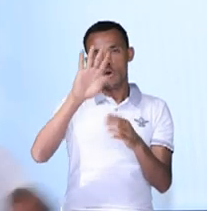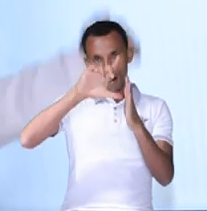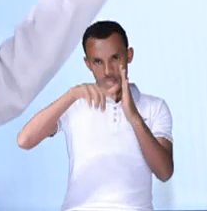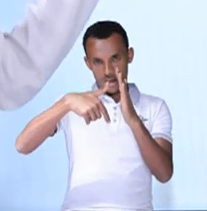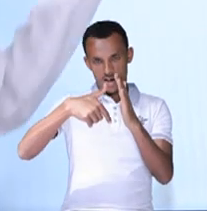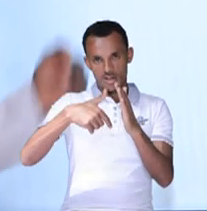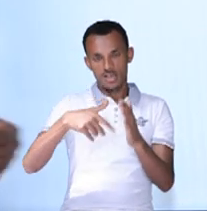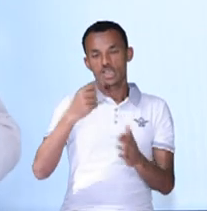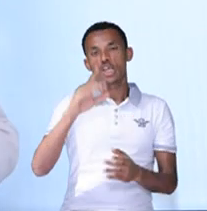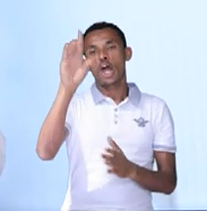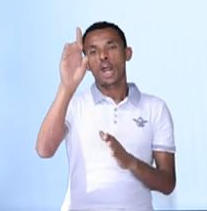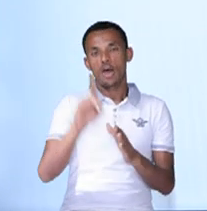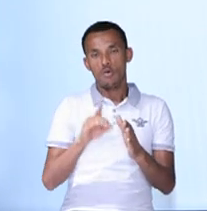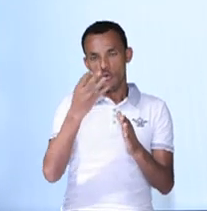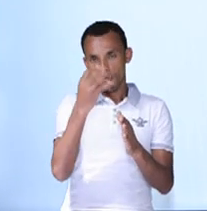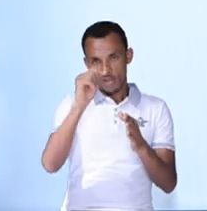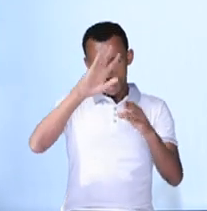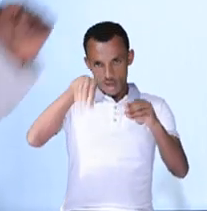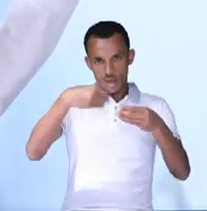quadrilateral, the diagonal of the given